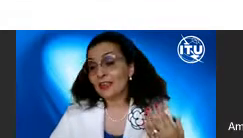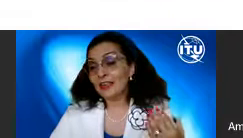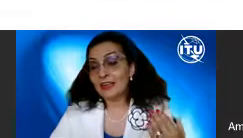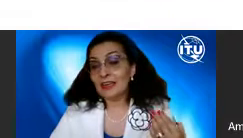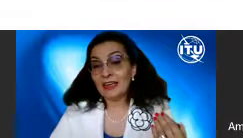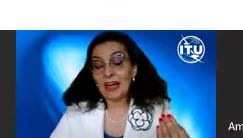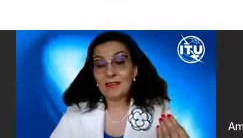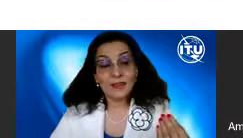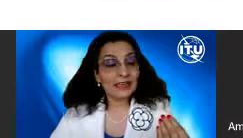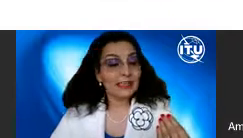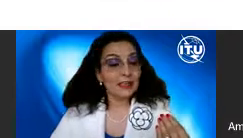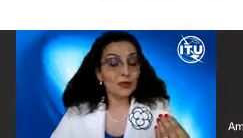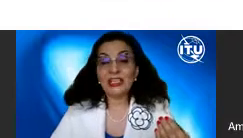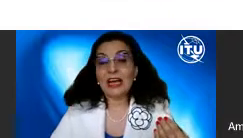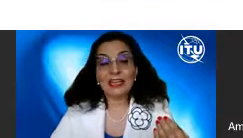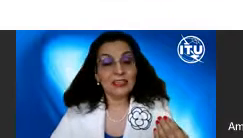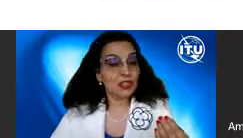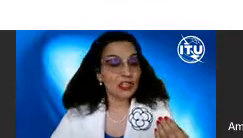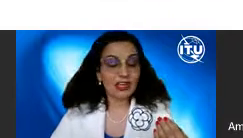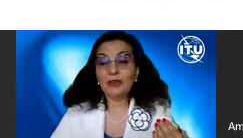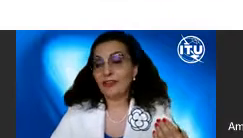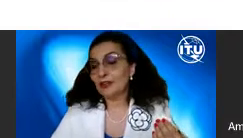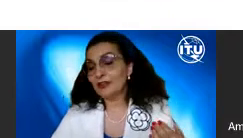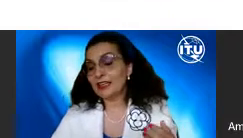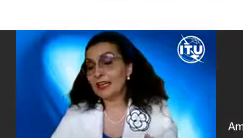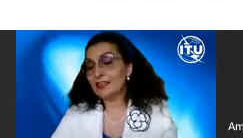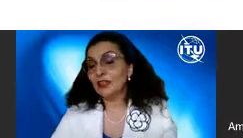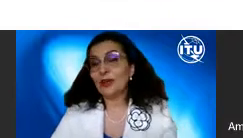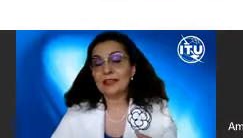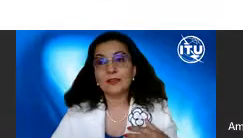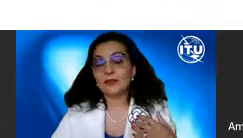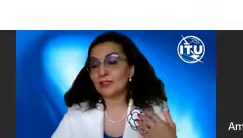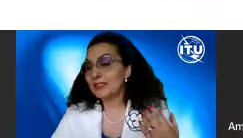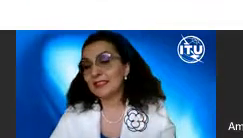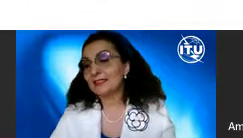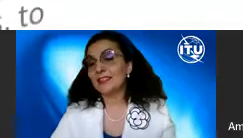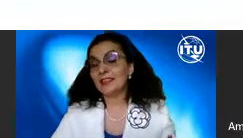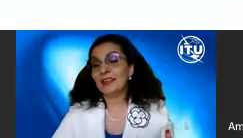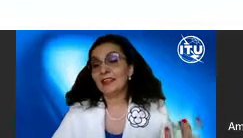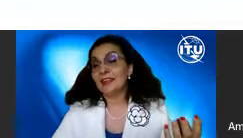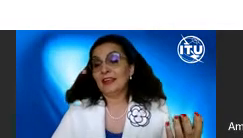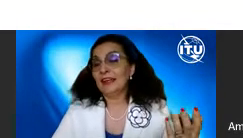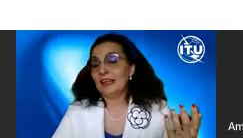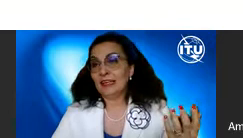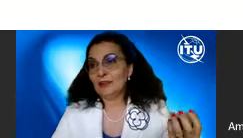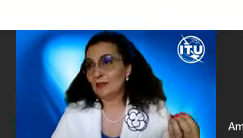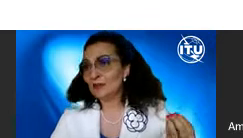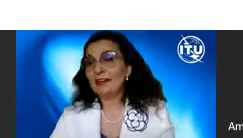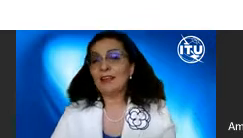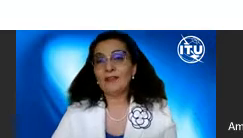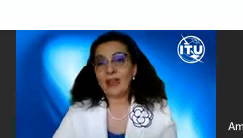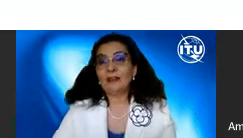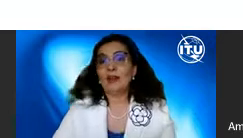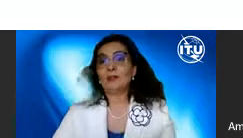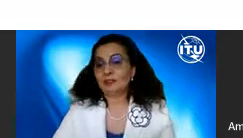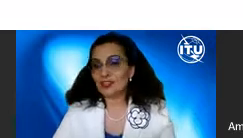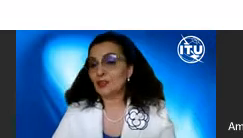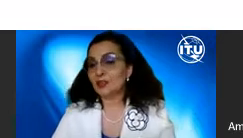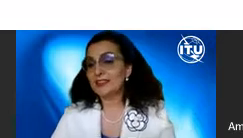I finally would like to share with you that ITU has over 60